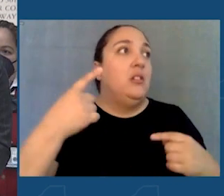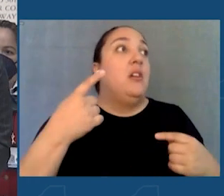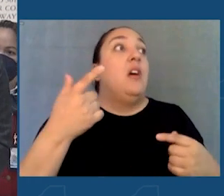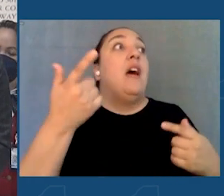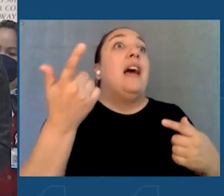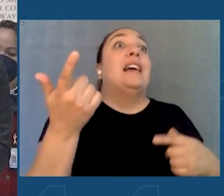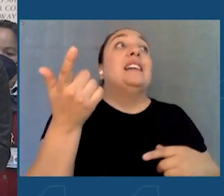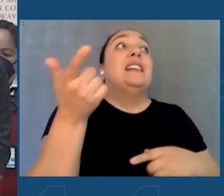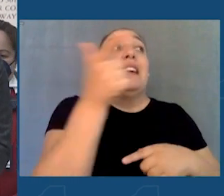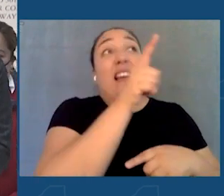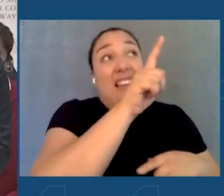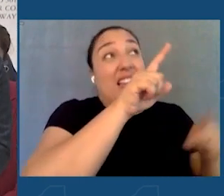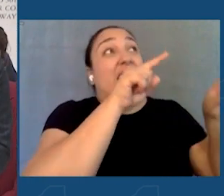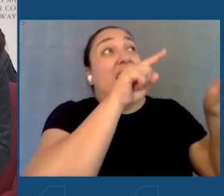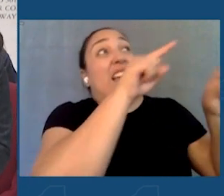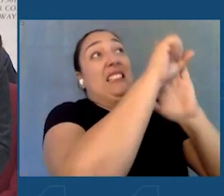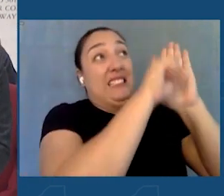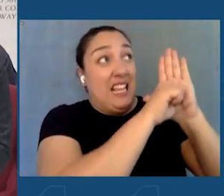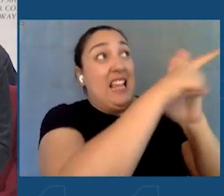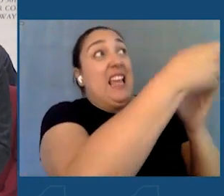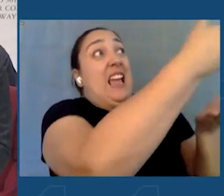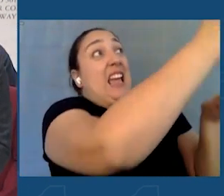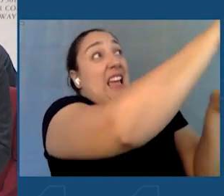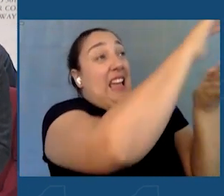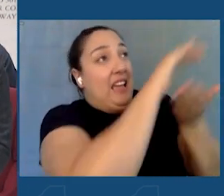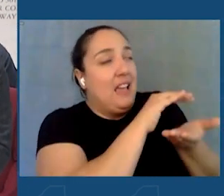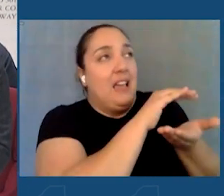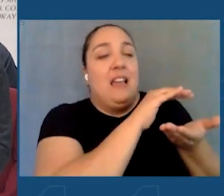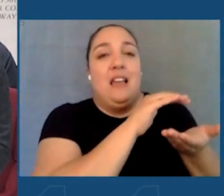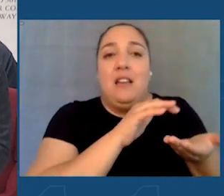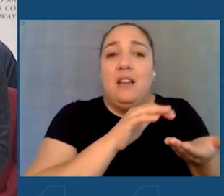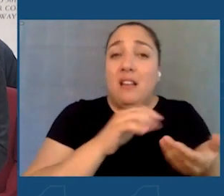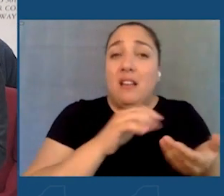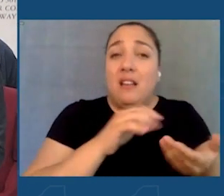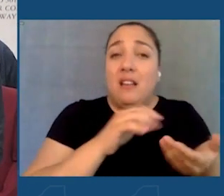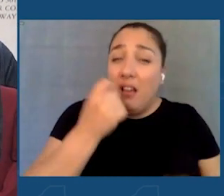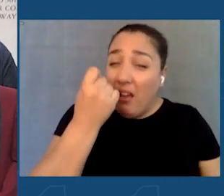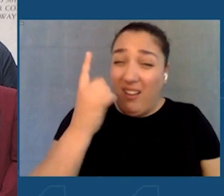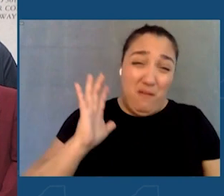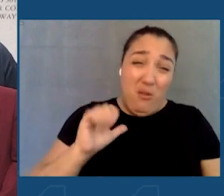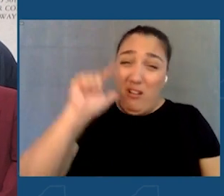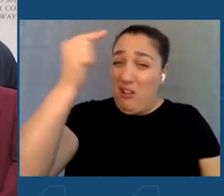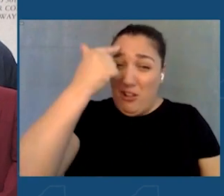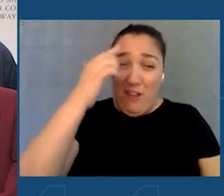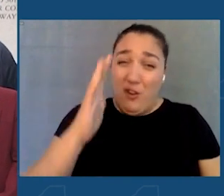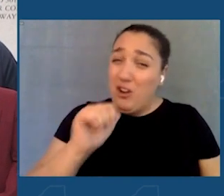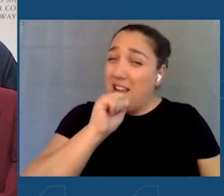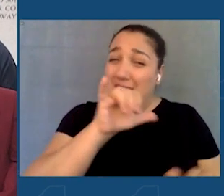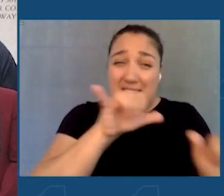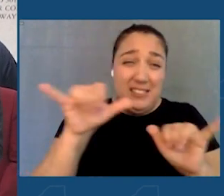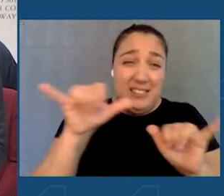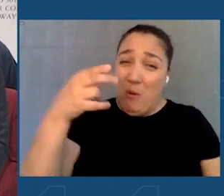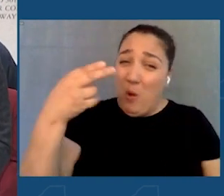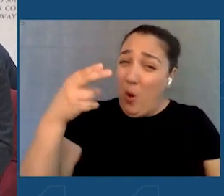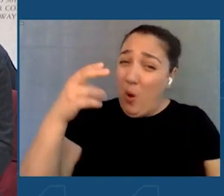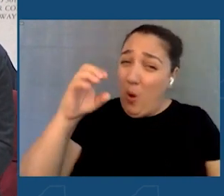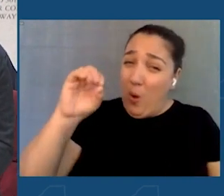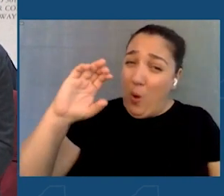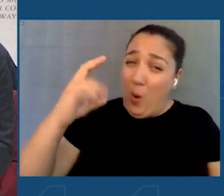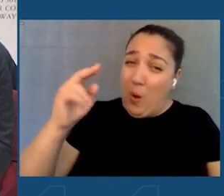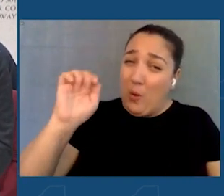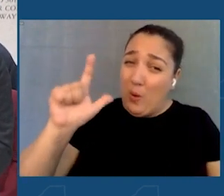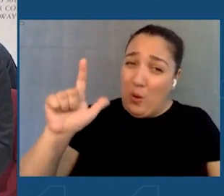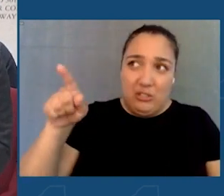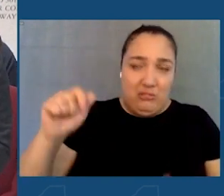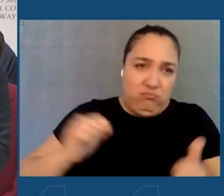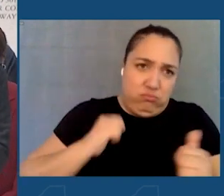federal money in first. And I just want to share one statistic with you. These two projects, this one and